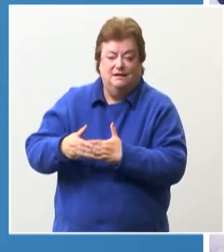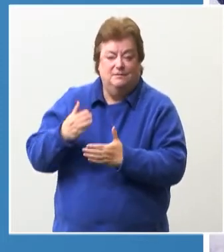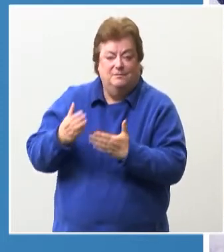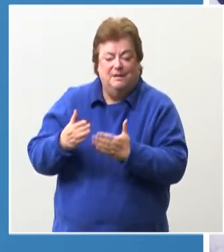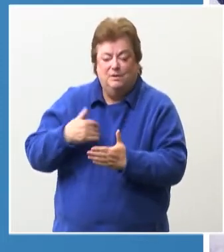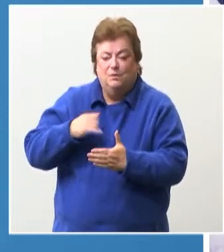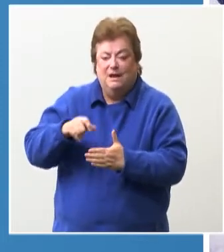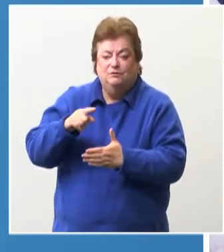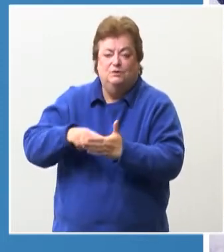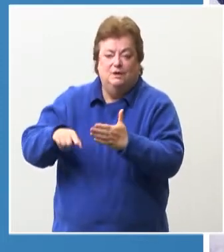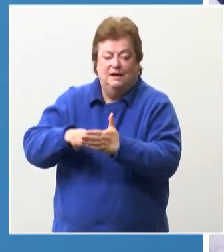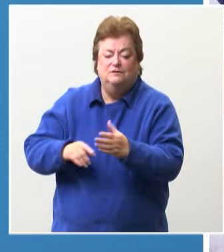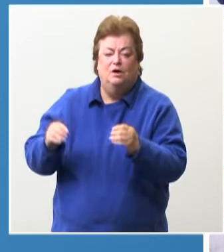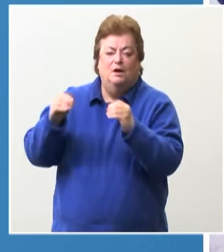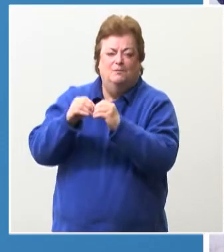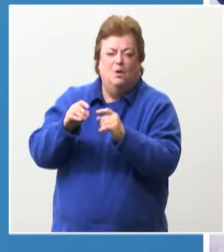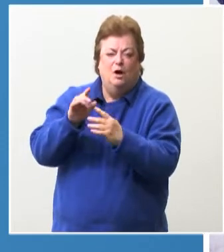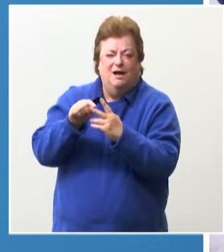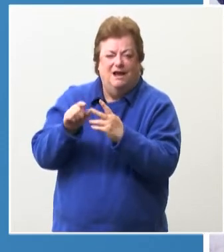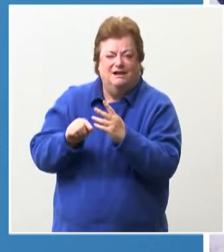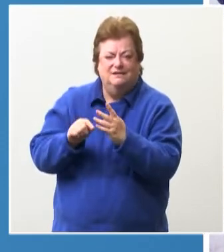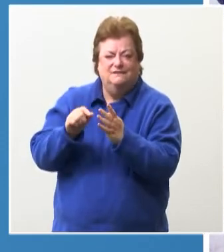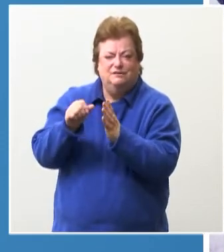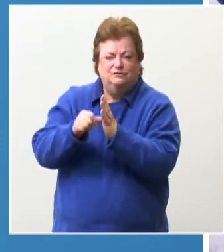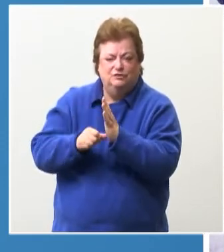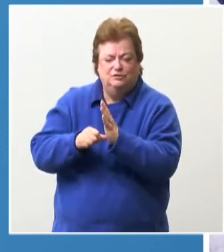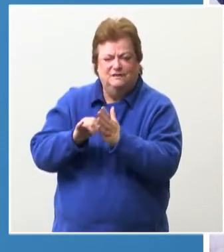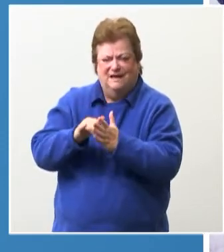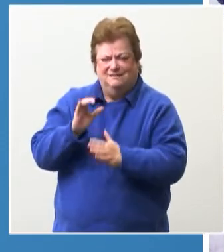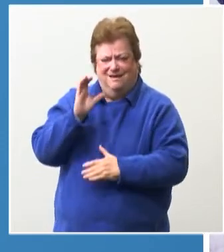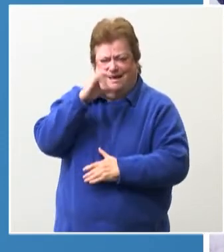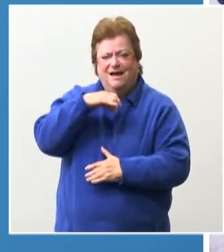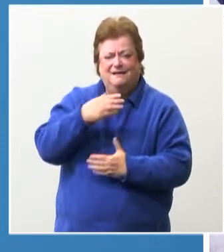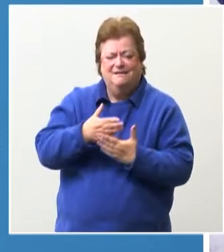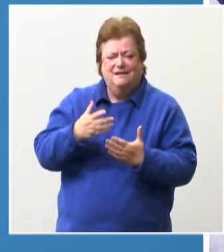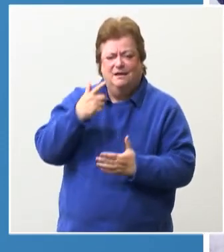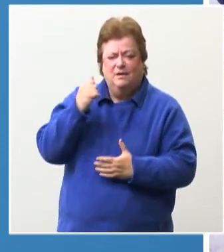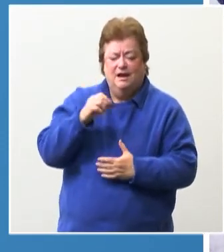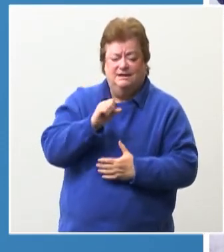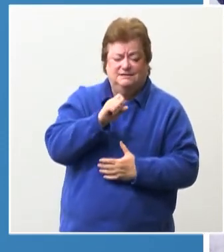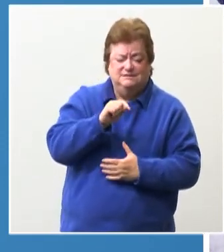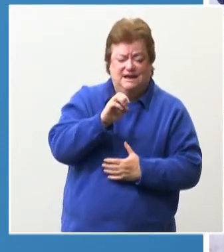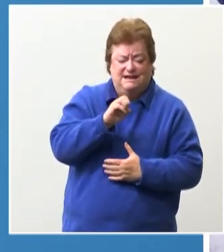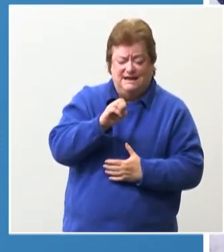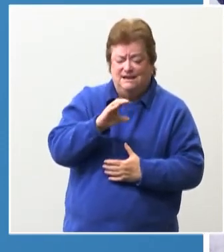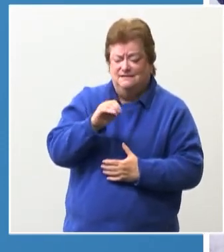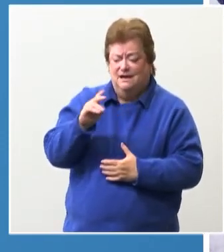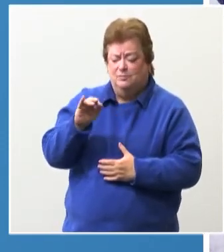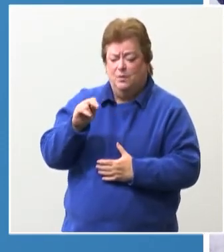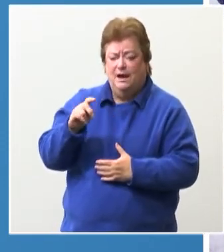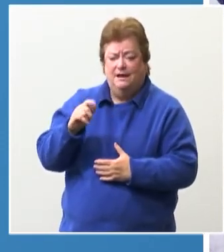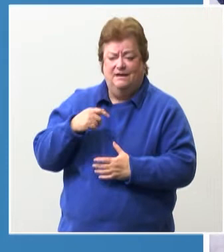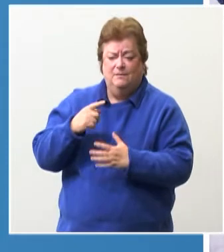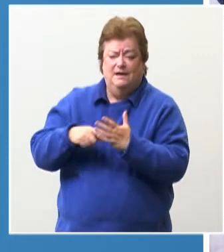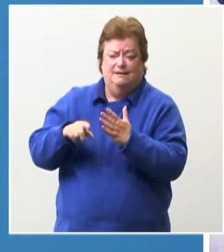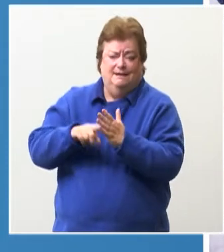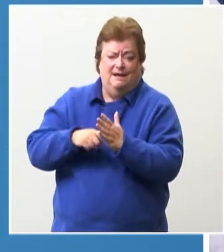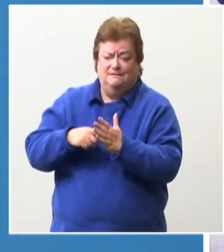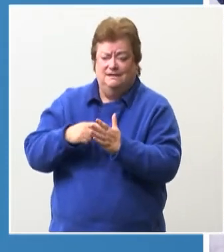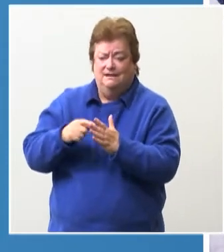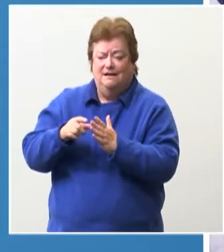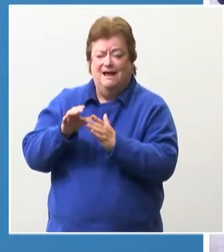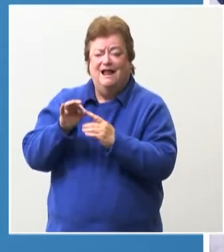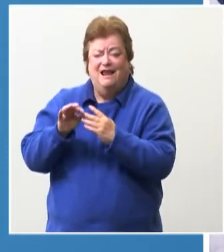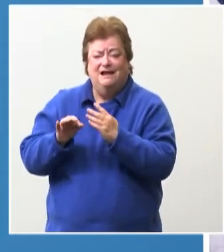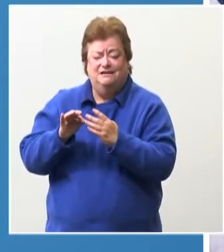more elective surgeries, which is kind of an odd thing because St. E's and Bryan have been canceling elective surgeries really for the last 3